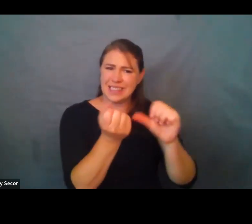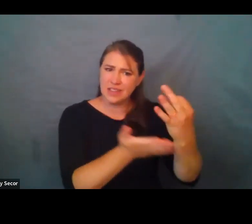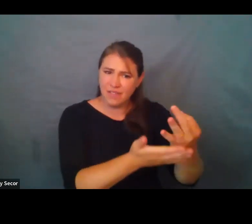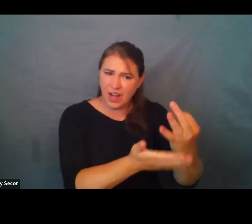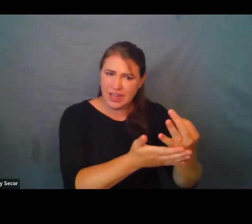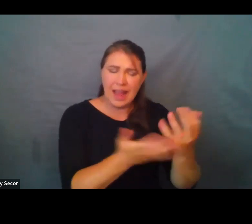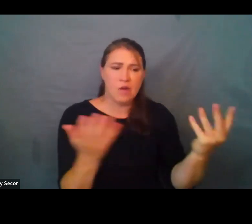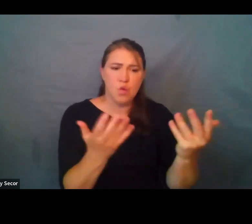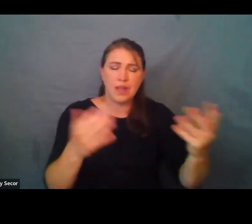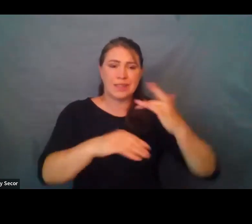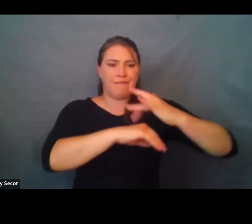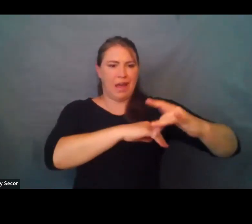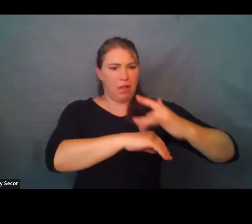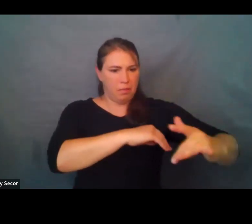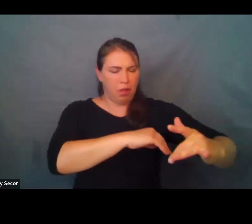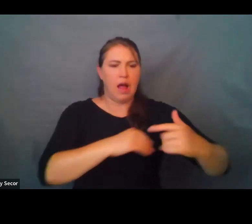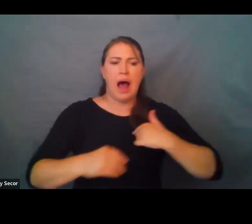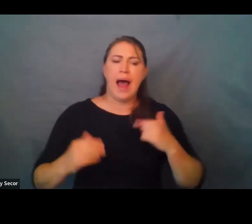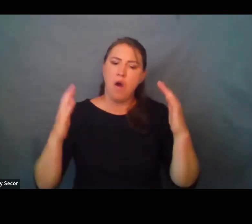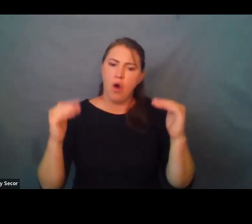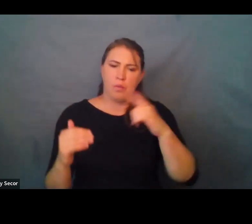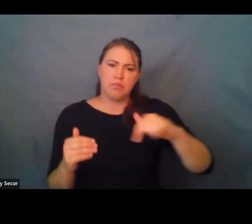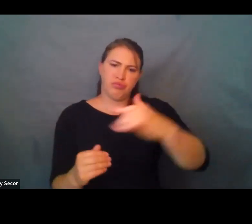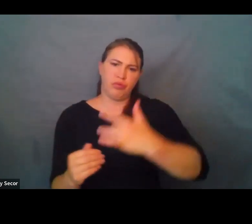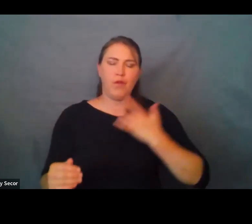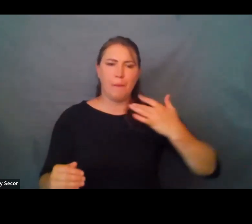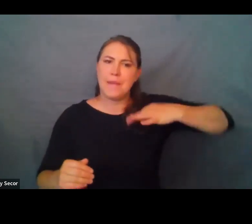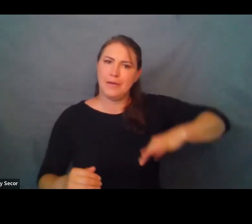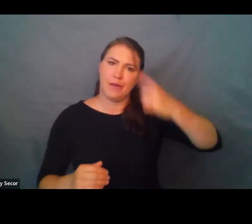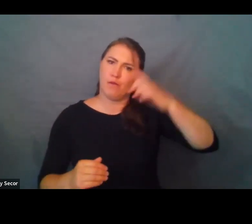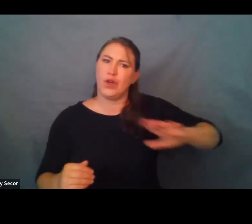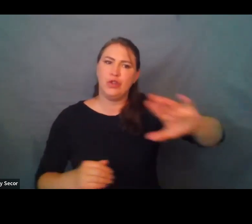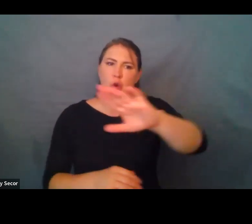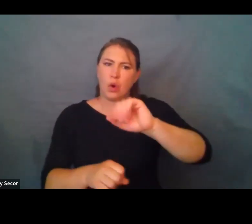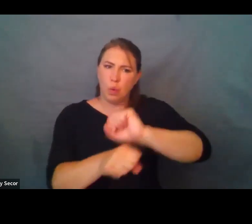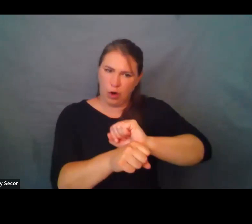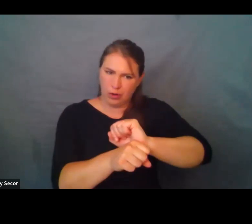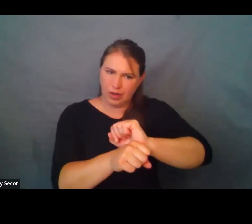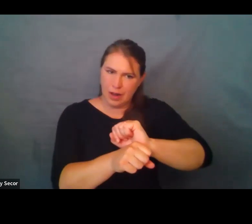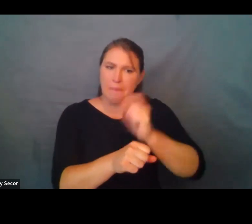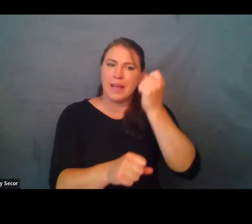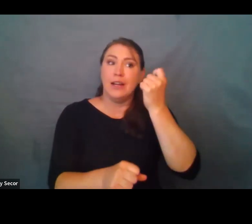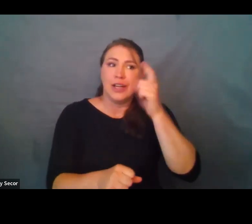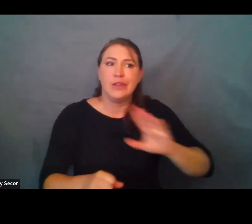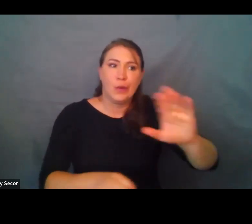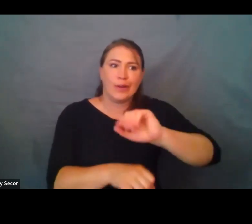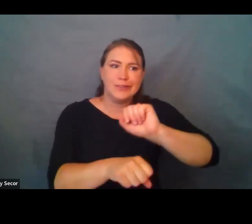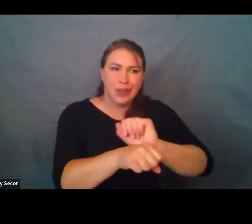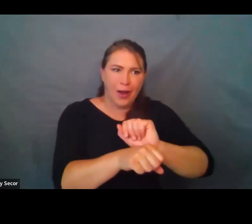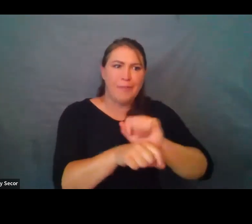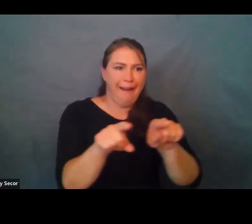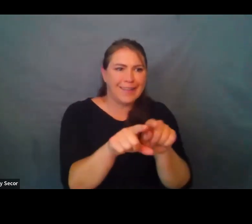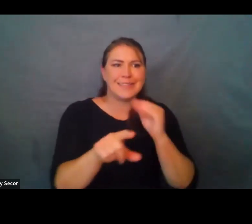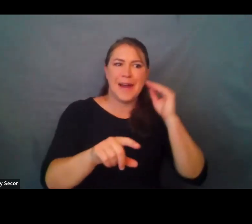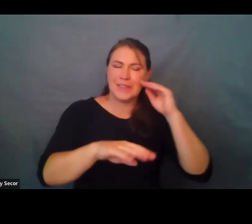are available, helpful to the work that you do, your practice as housing professionals each and every day. And I must